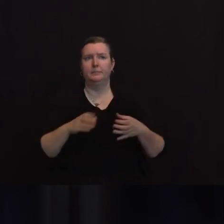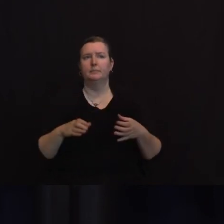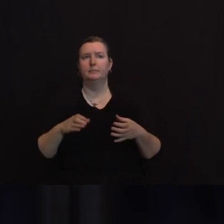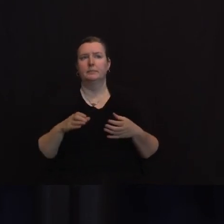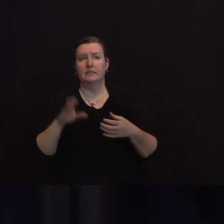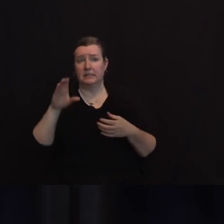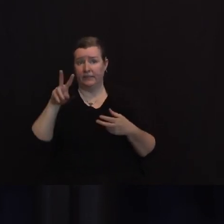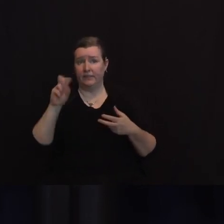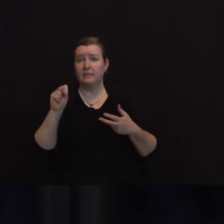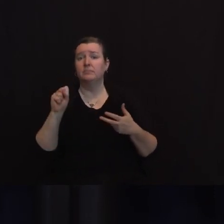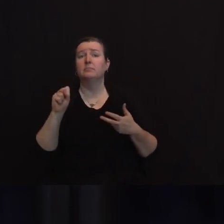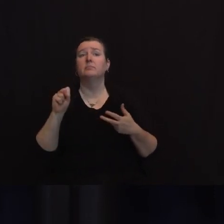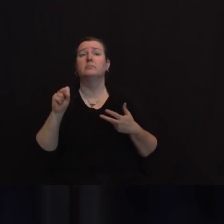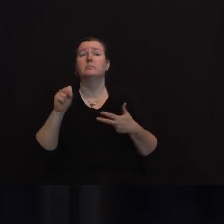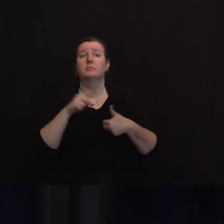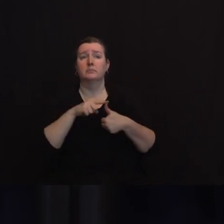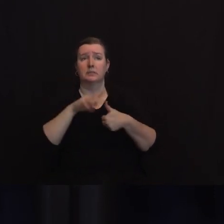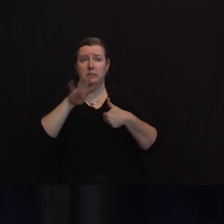fourth clinic.